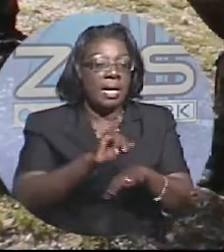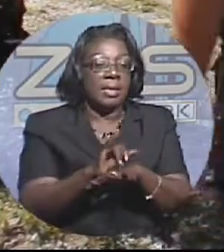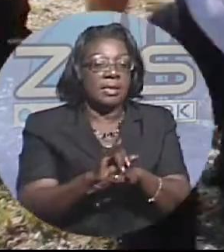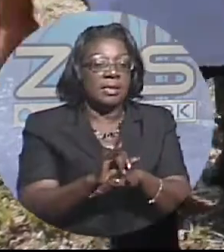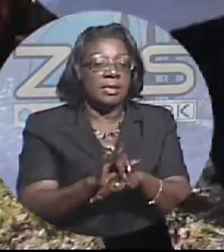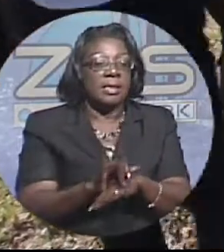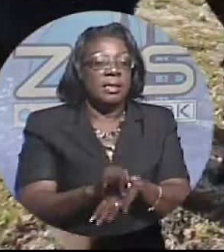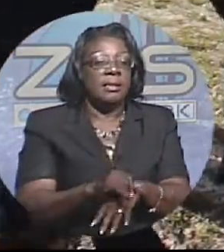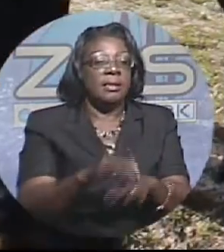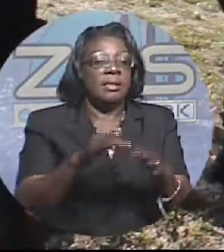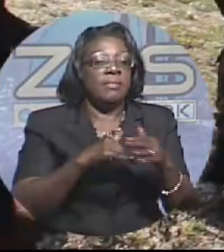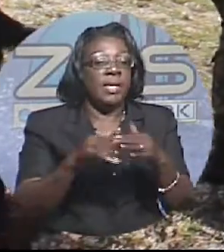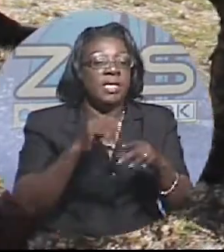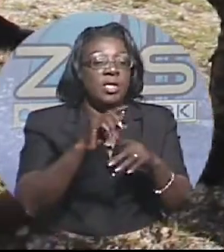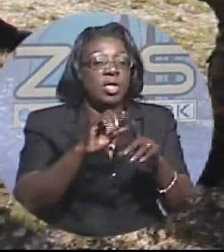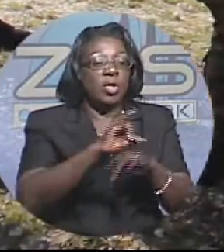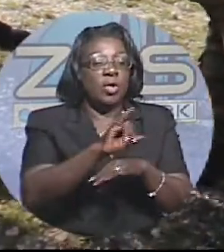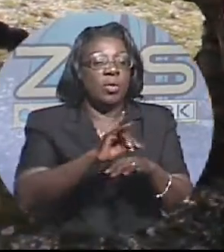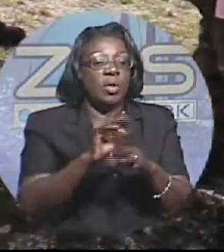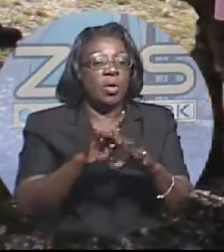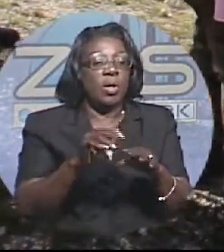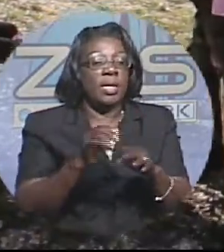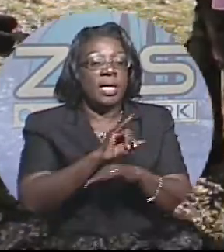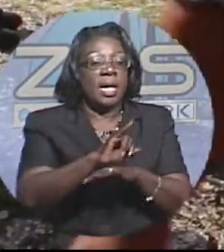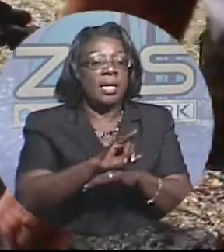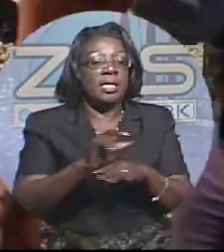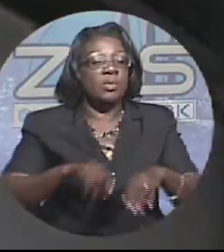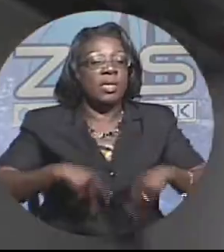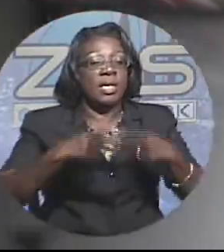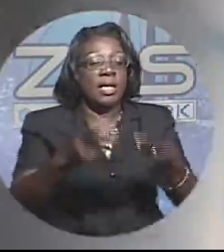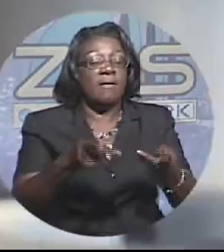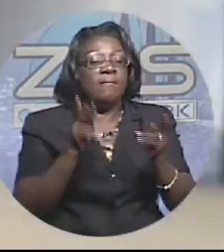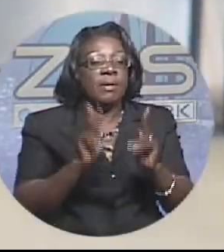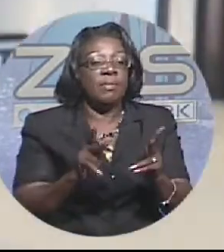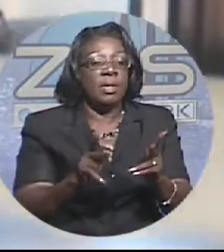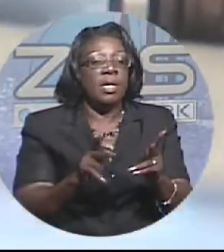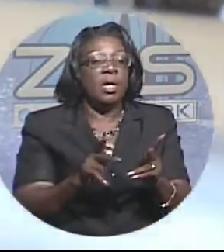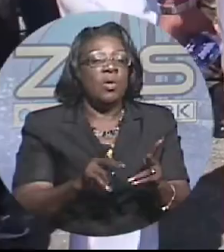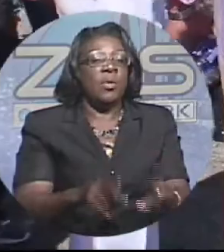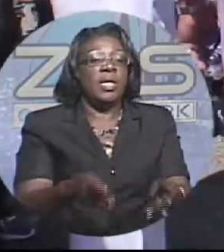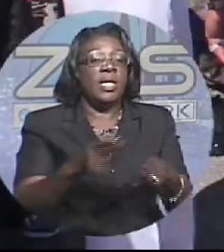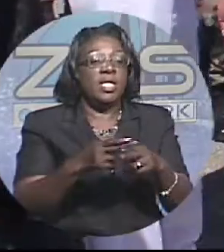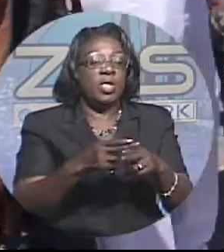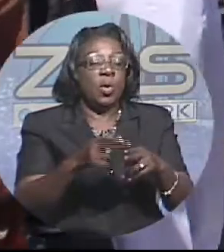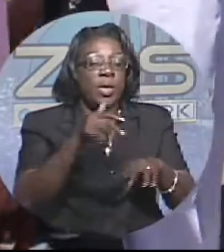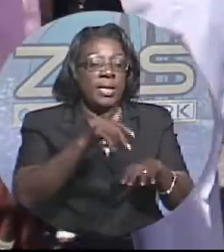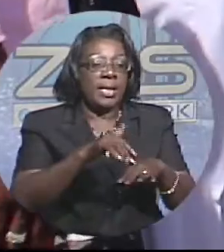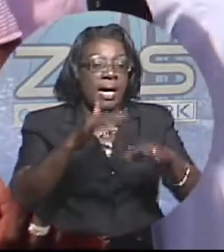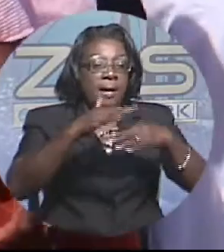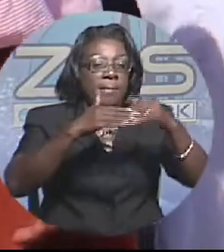deployment of the base unit into the island will provide residents with a temporary structure, easing the